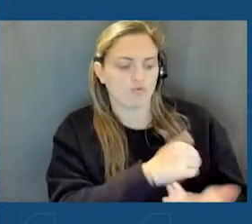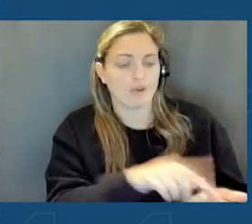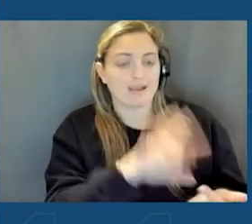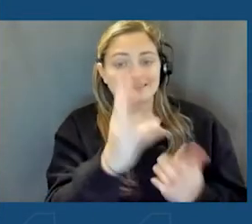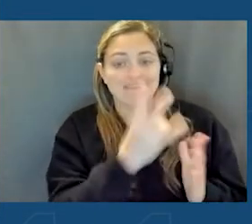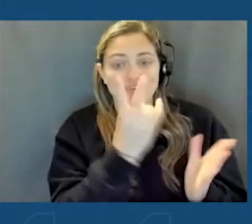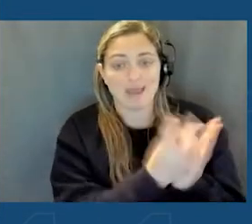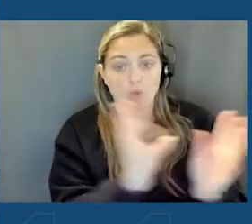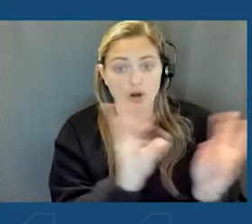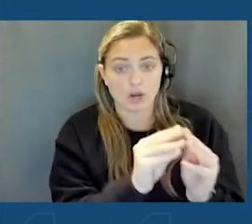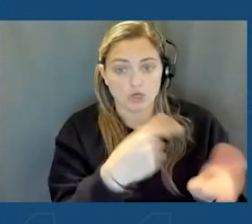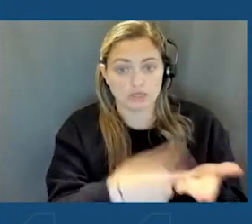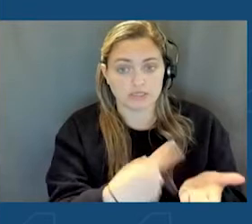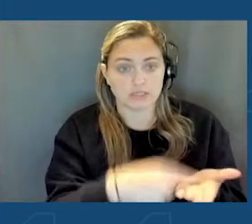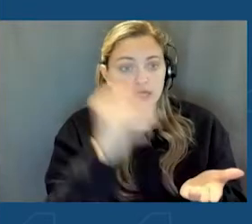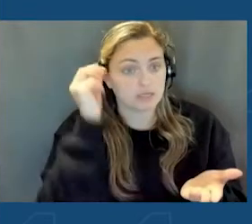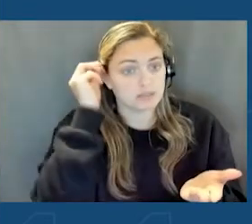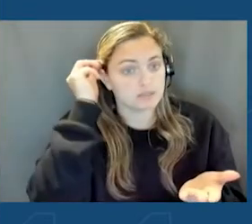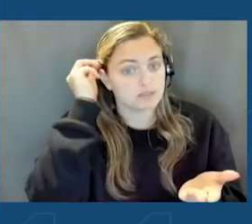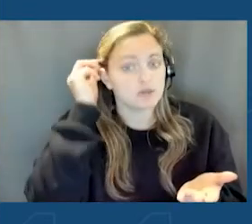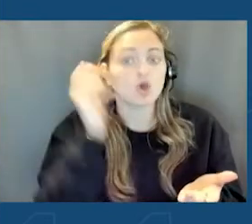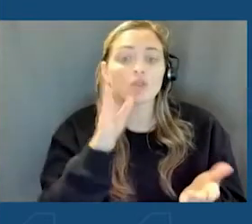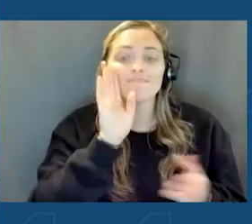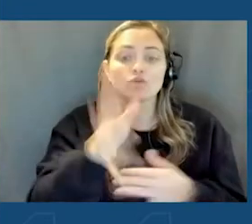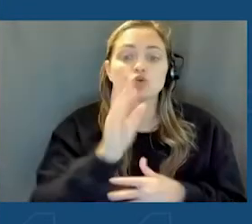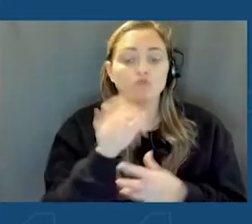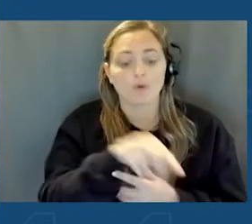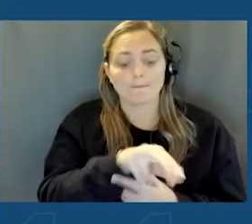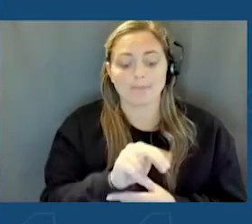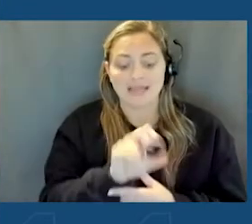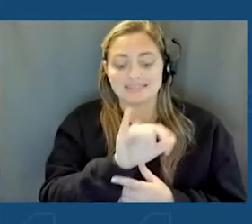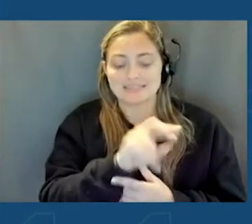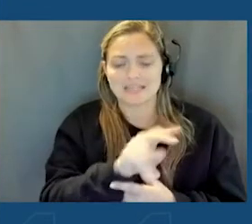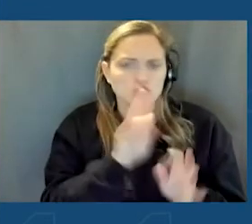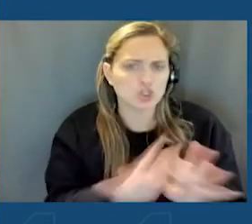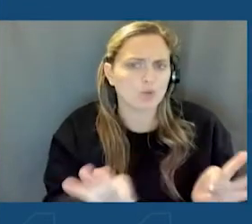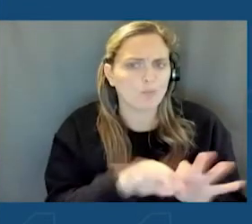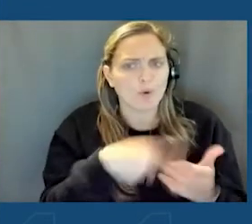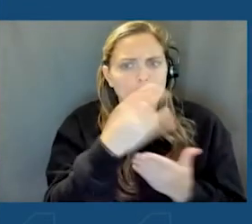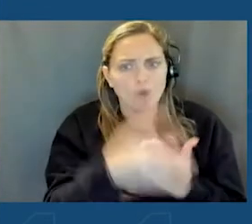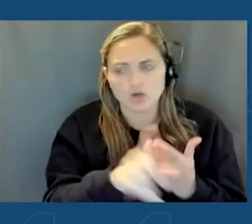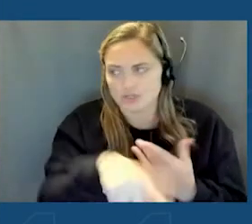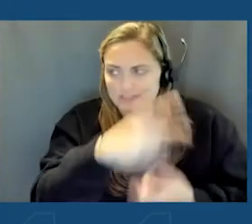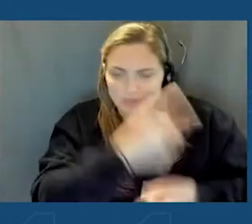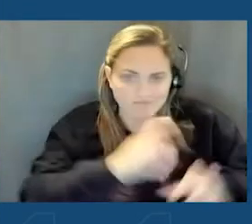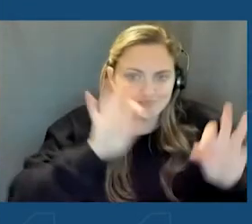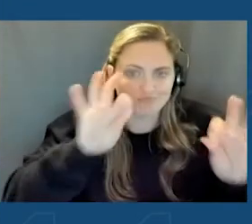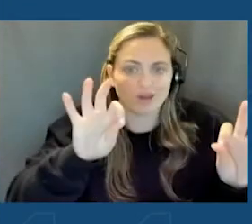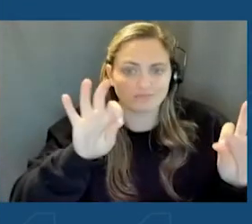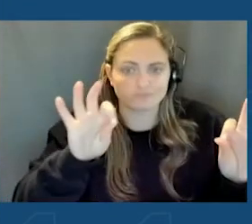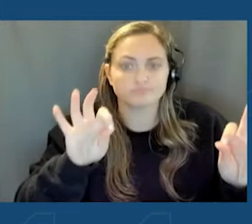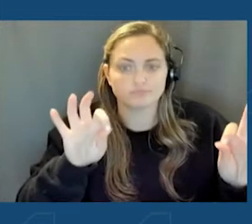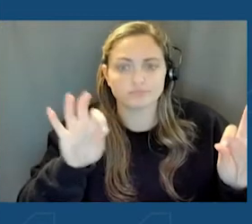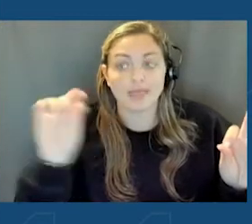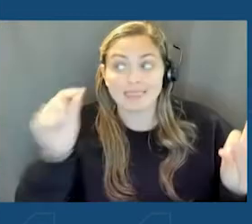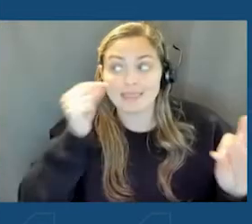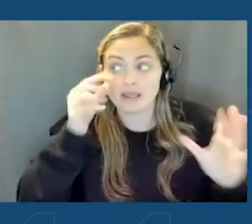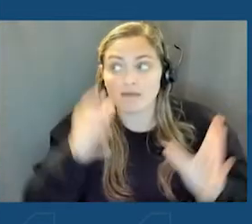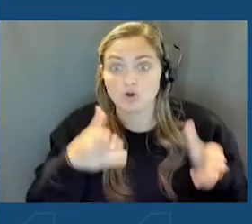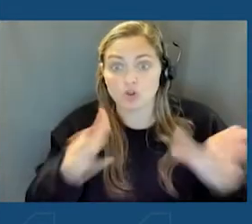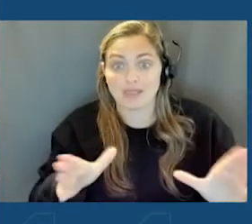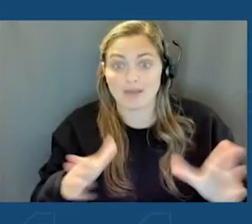to discuss the future of Penn Station, which is an important project to get right. And the fact that the governor allowed a public hearing